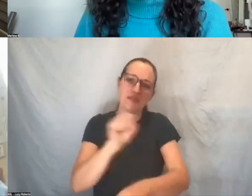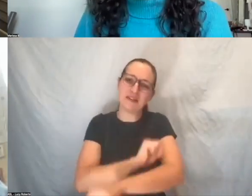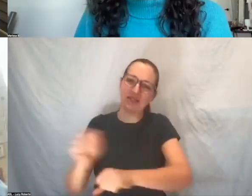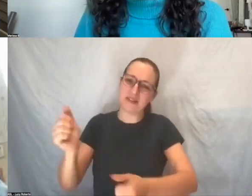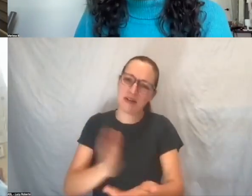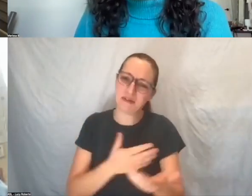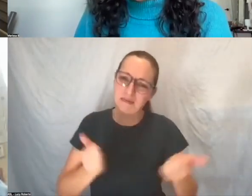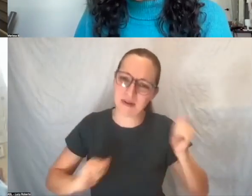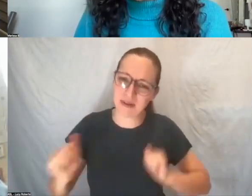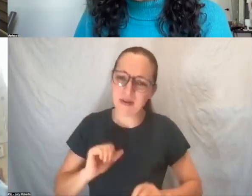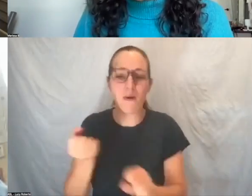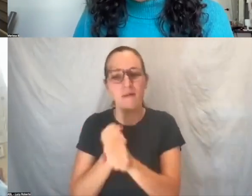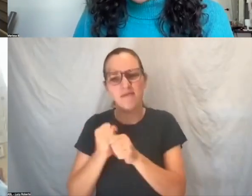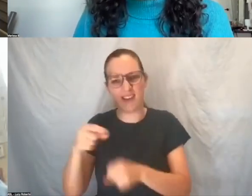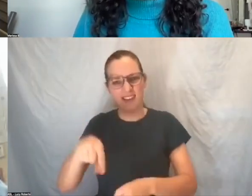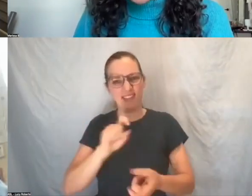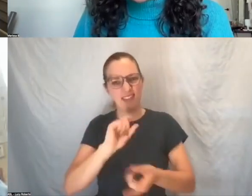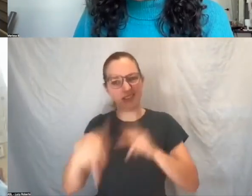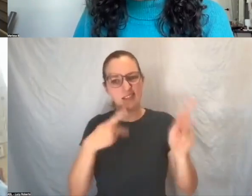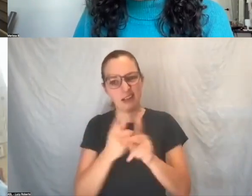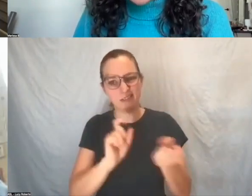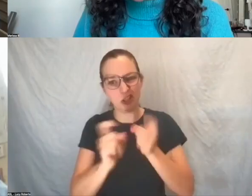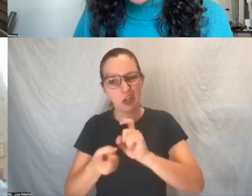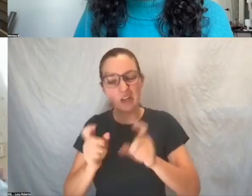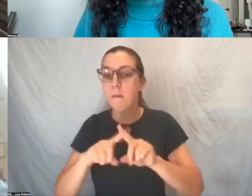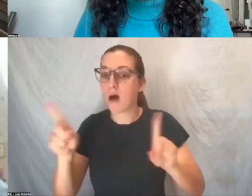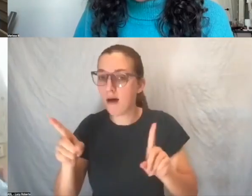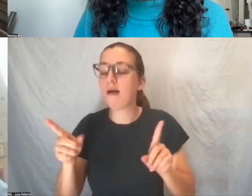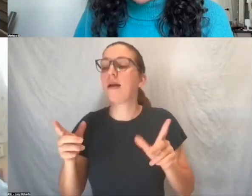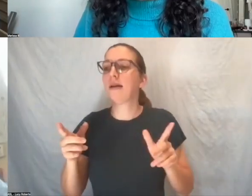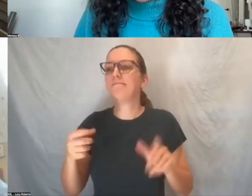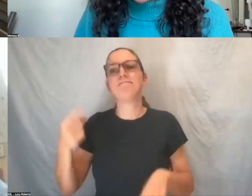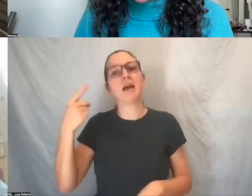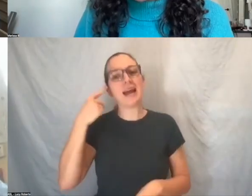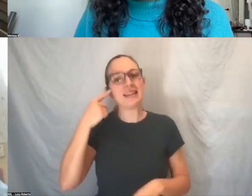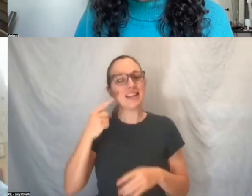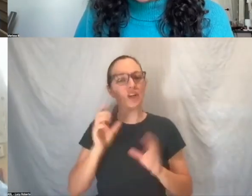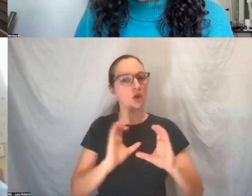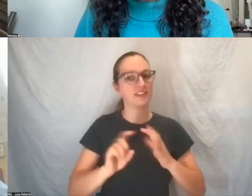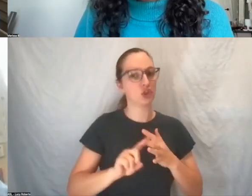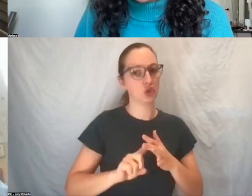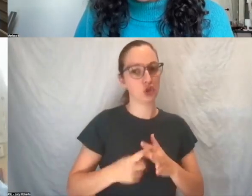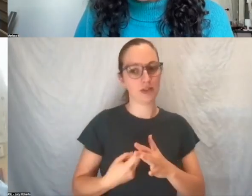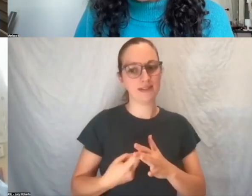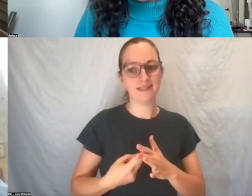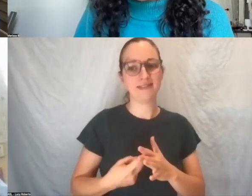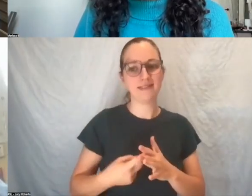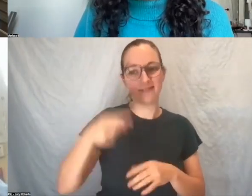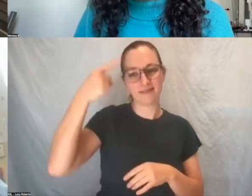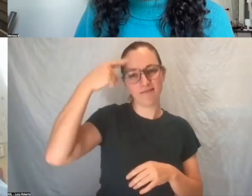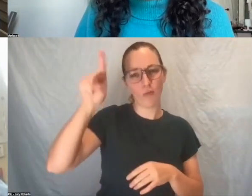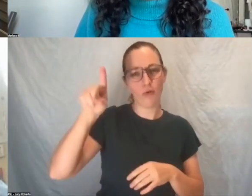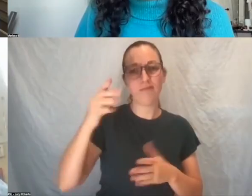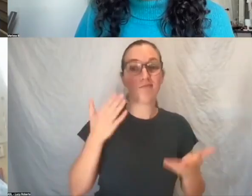and making whatever changes. But I think it has opened up a conversation for sure for